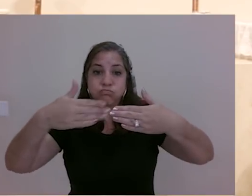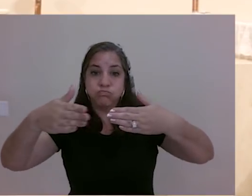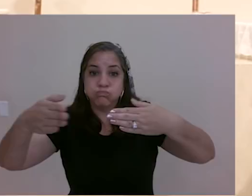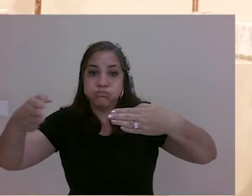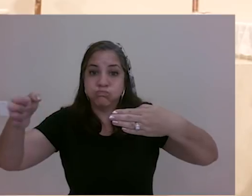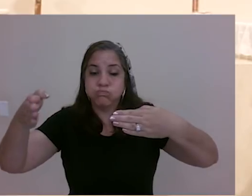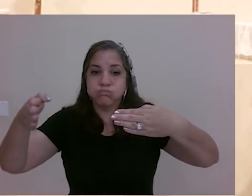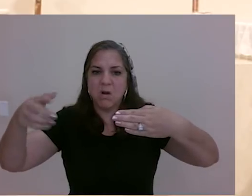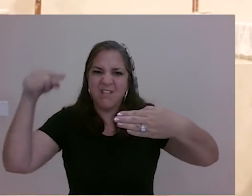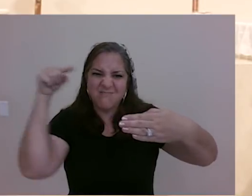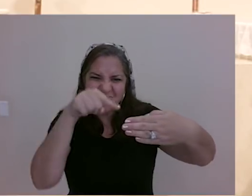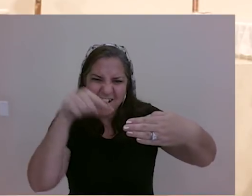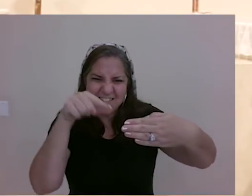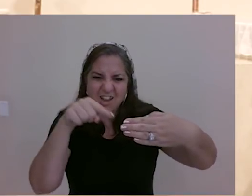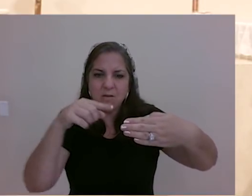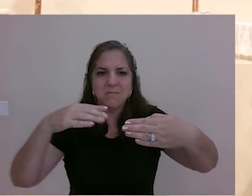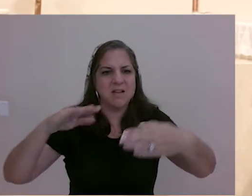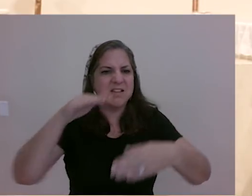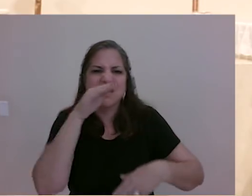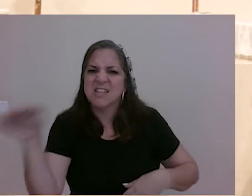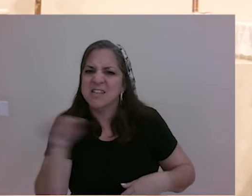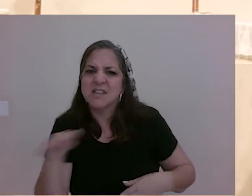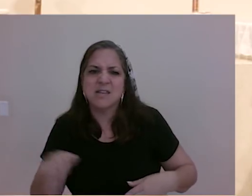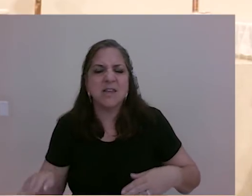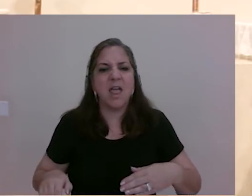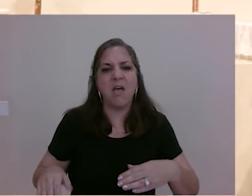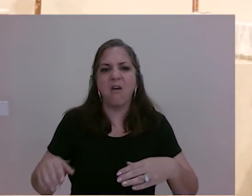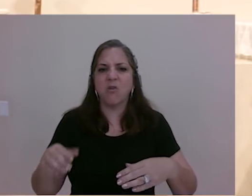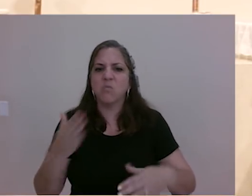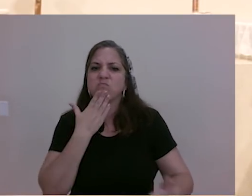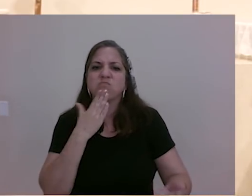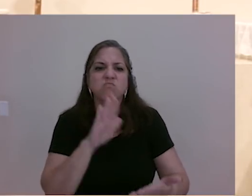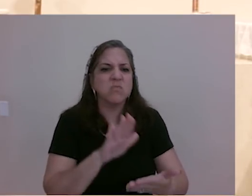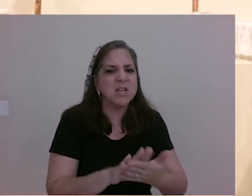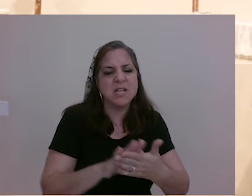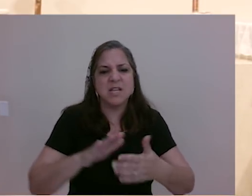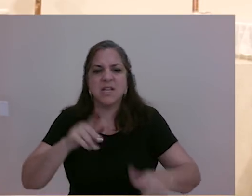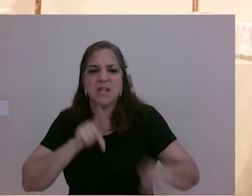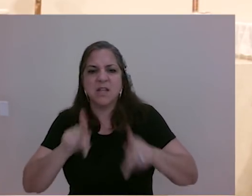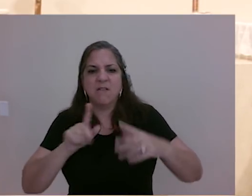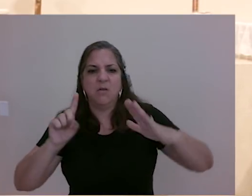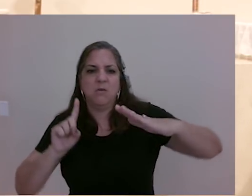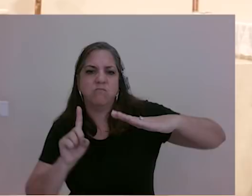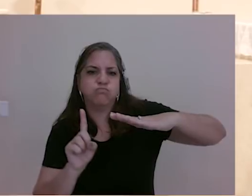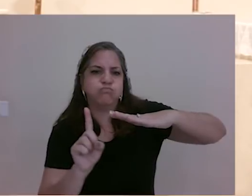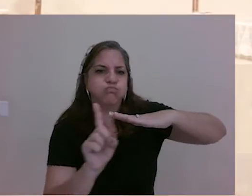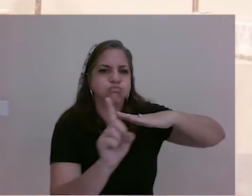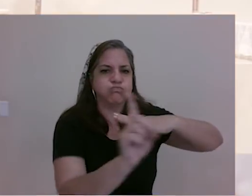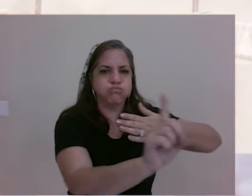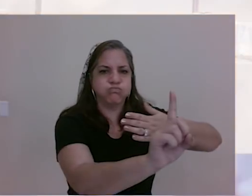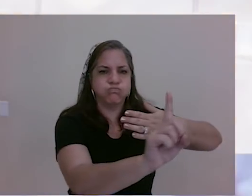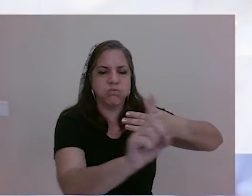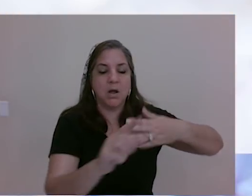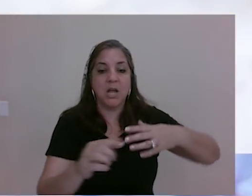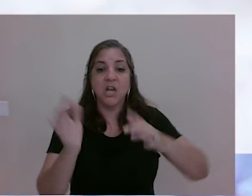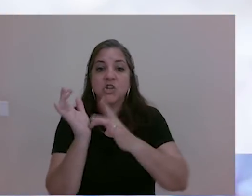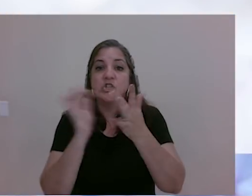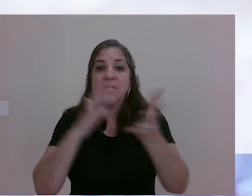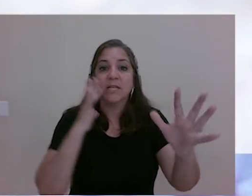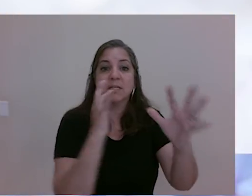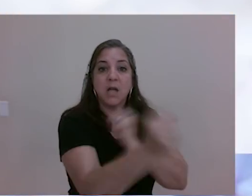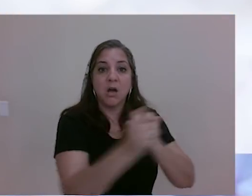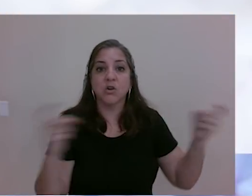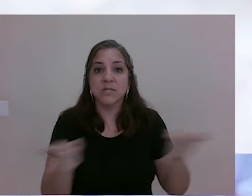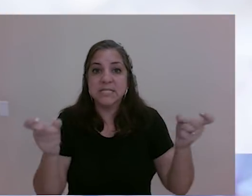that entry control point, will never be passed by the evil one. Jesus conquered sin and death. And for